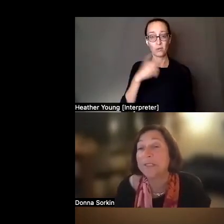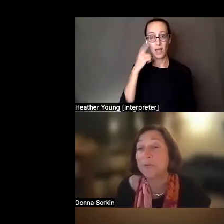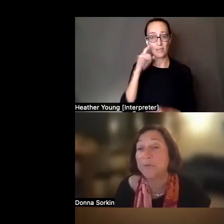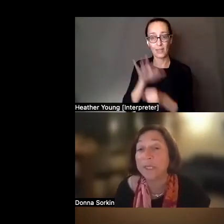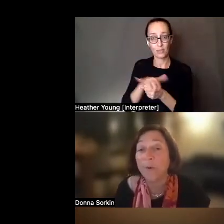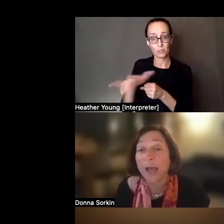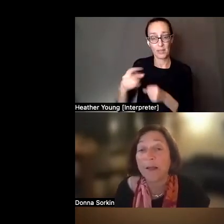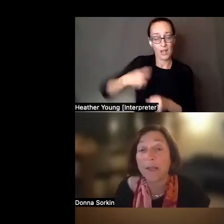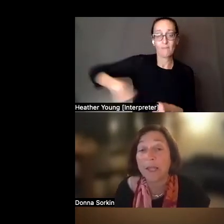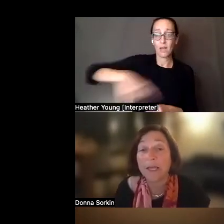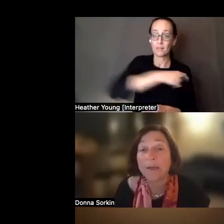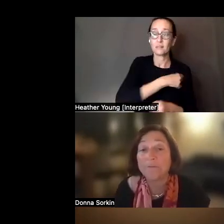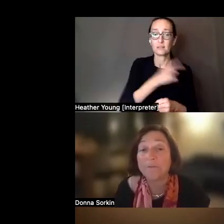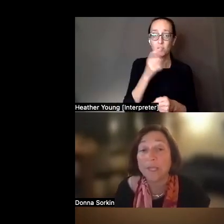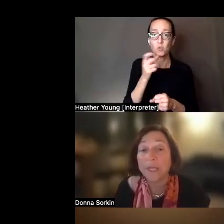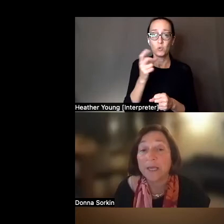that do really well